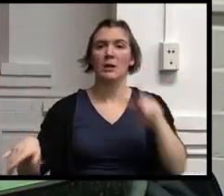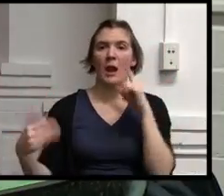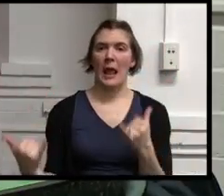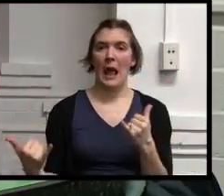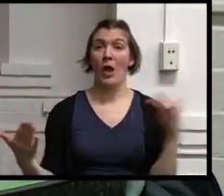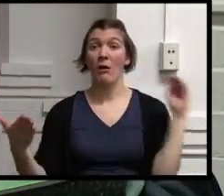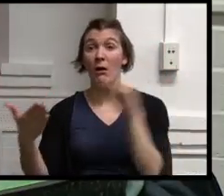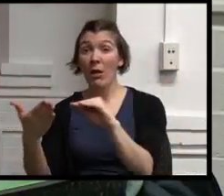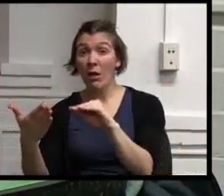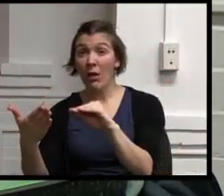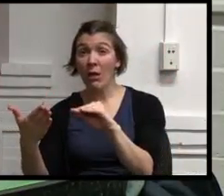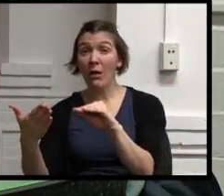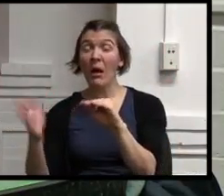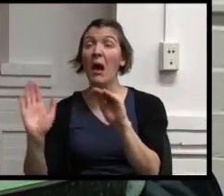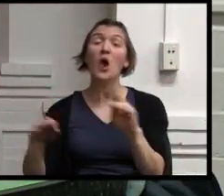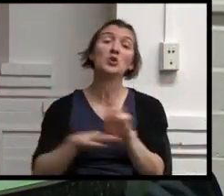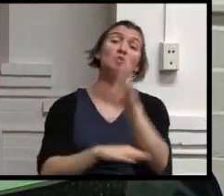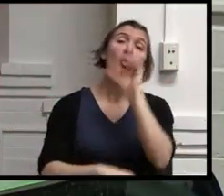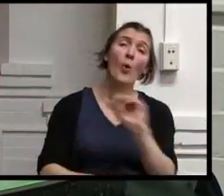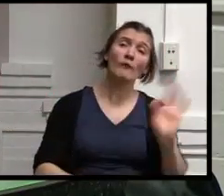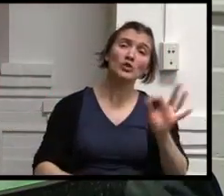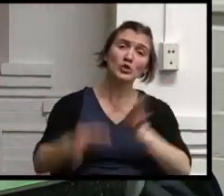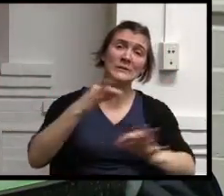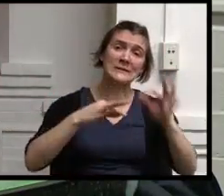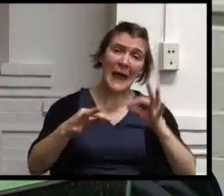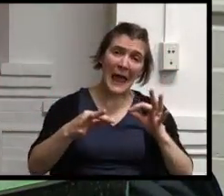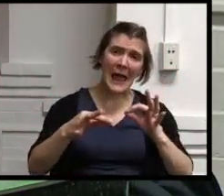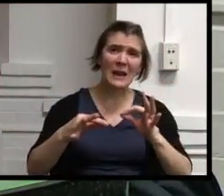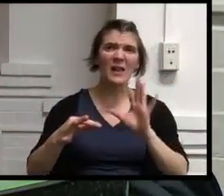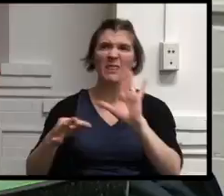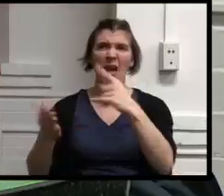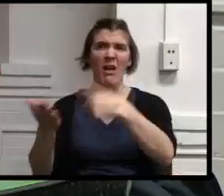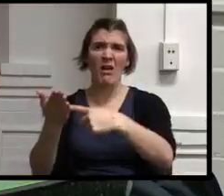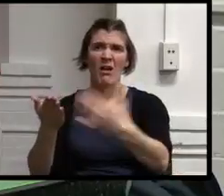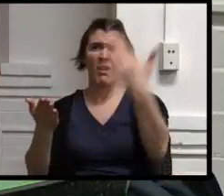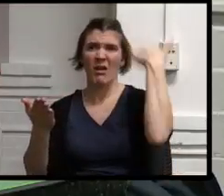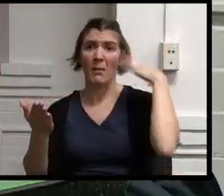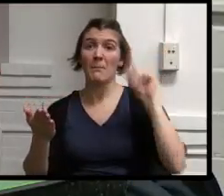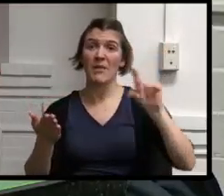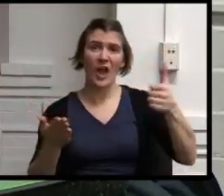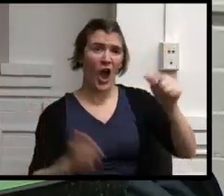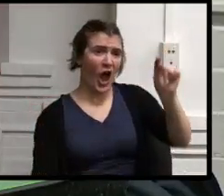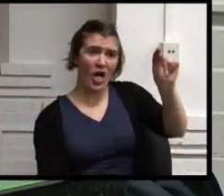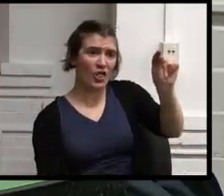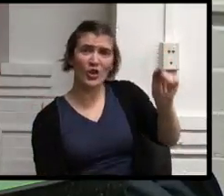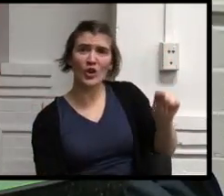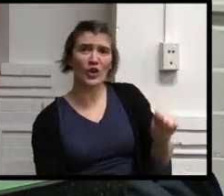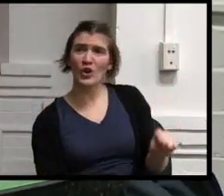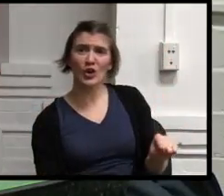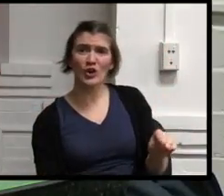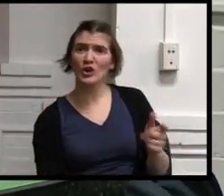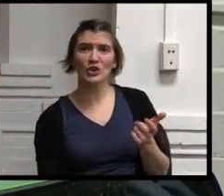we needed it, how much we could use of the old stuff. As far as, I'm